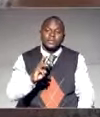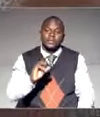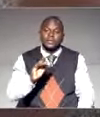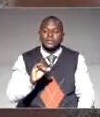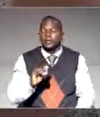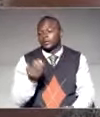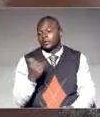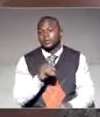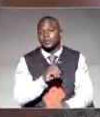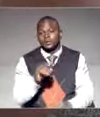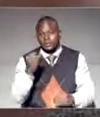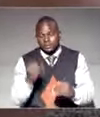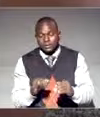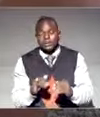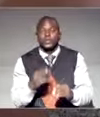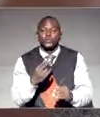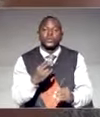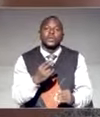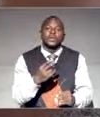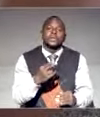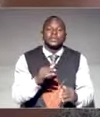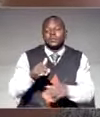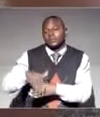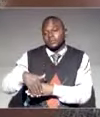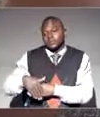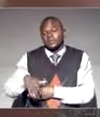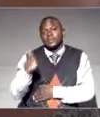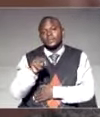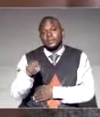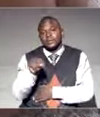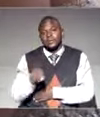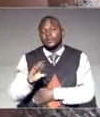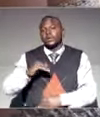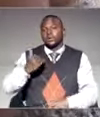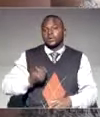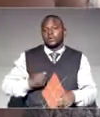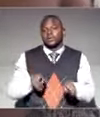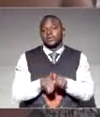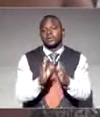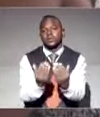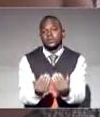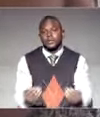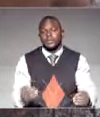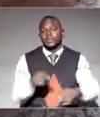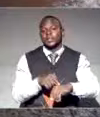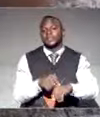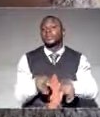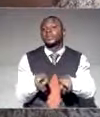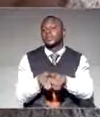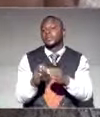the weekend attracted over 200 South Sudan nationals, mainly women and children. During the same